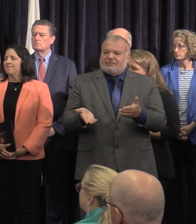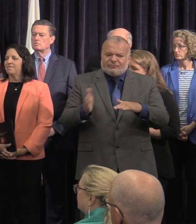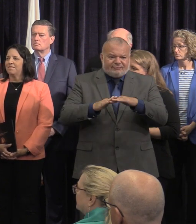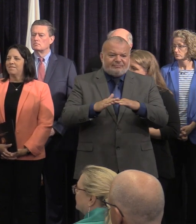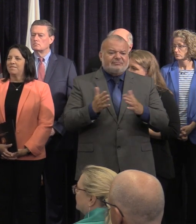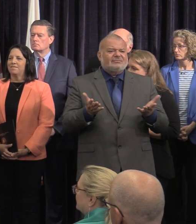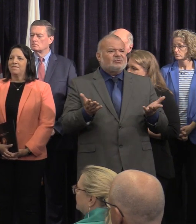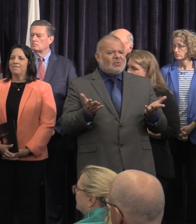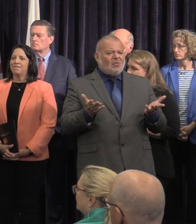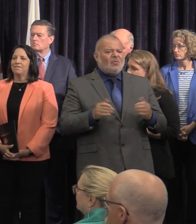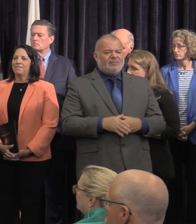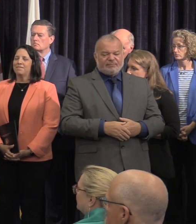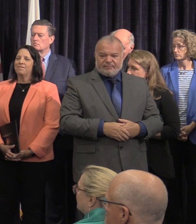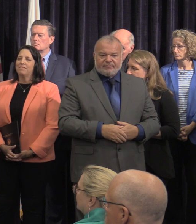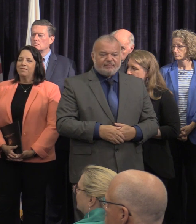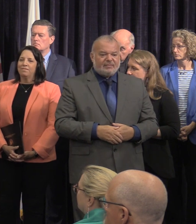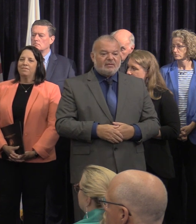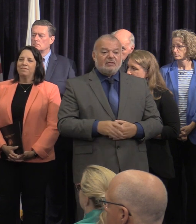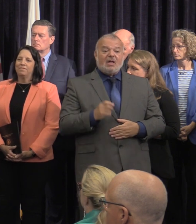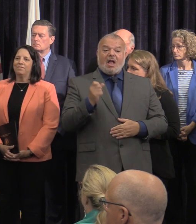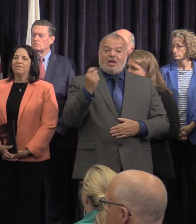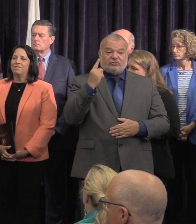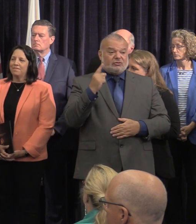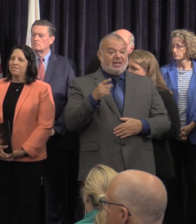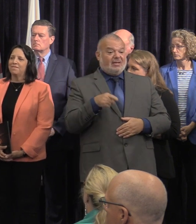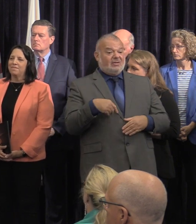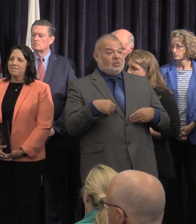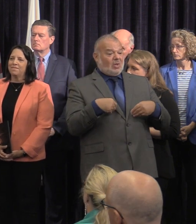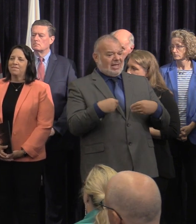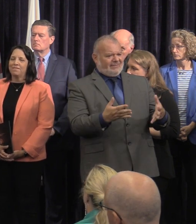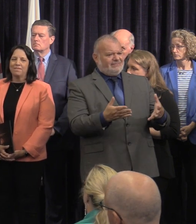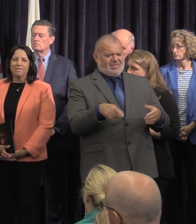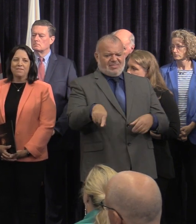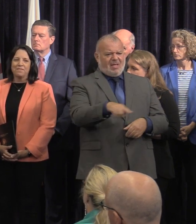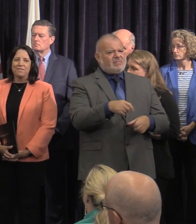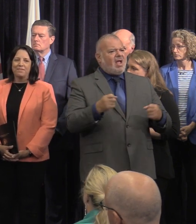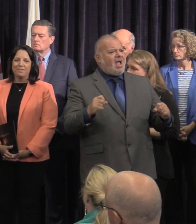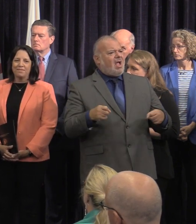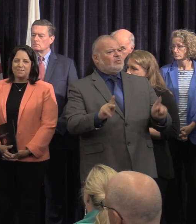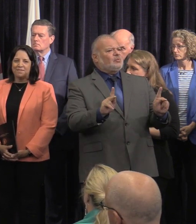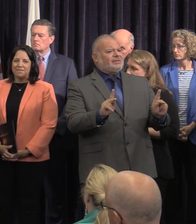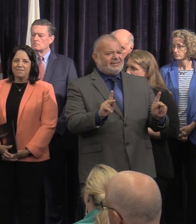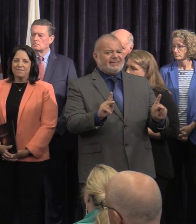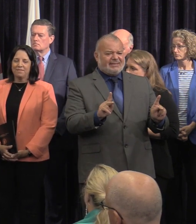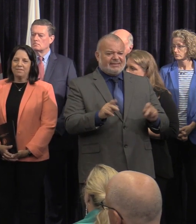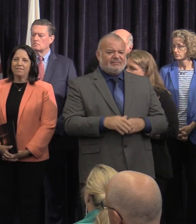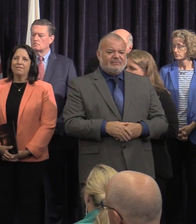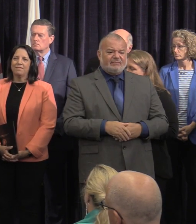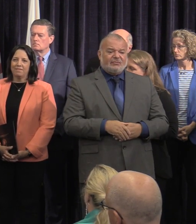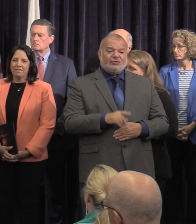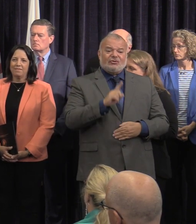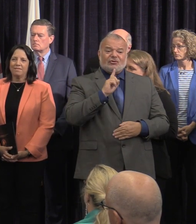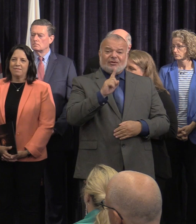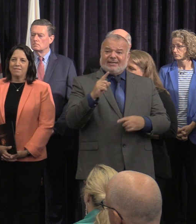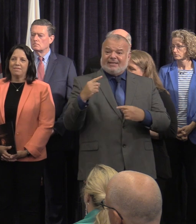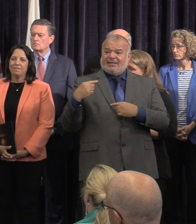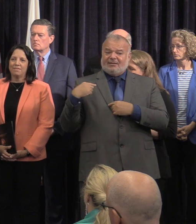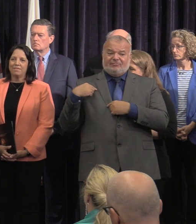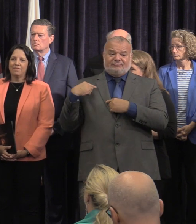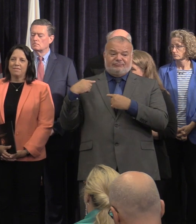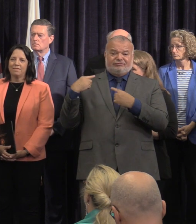the opening of doors of opportunity to people seeking a better life is our oldest and